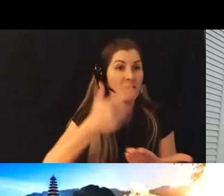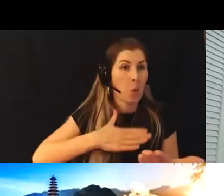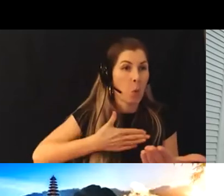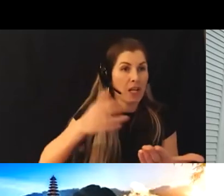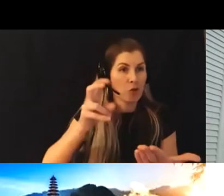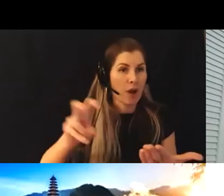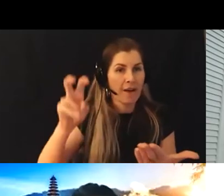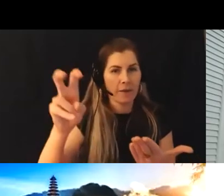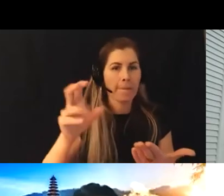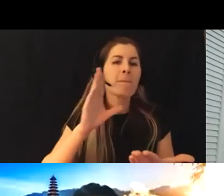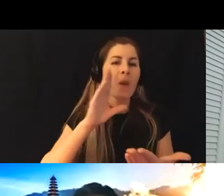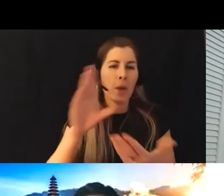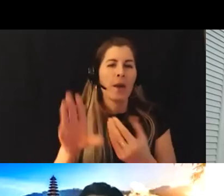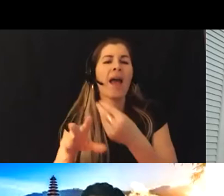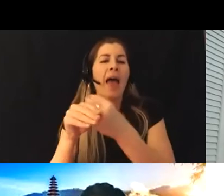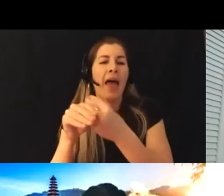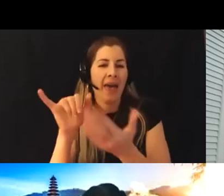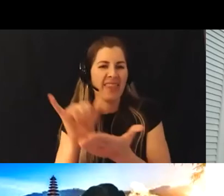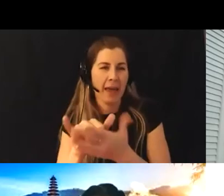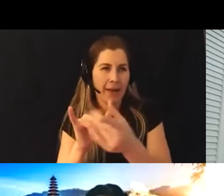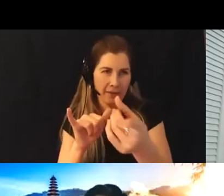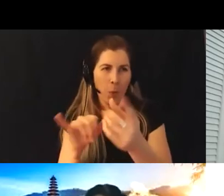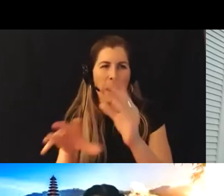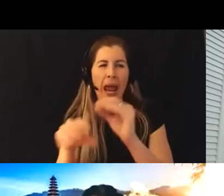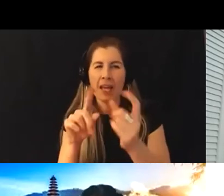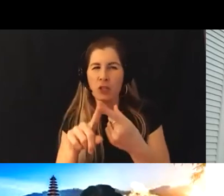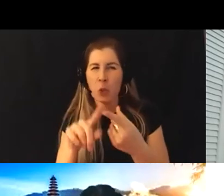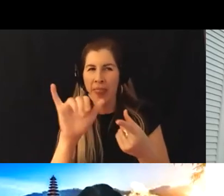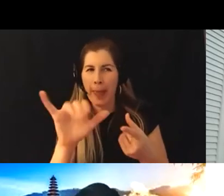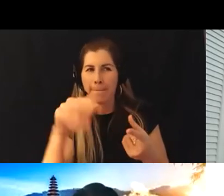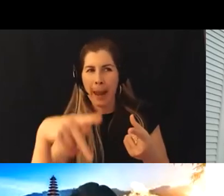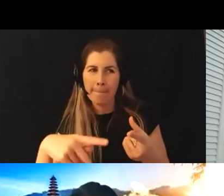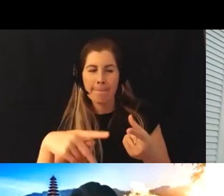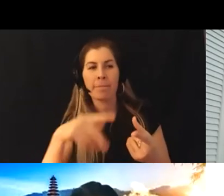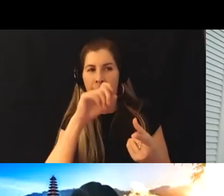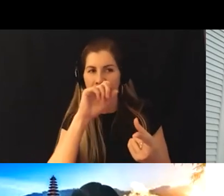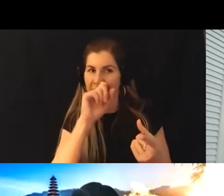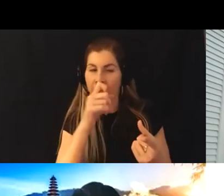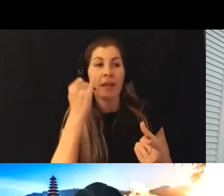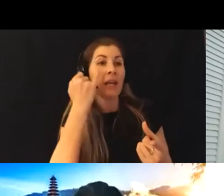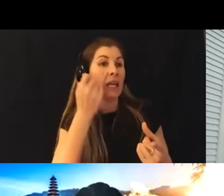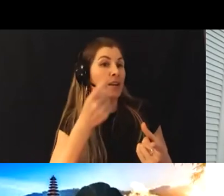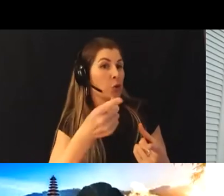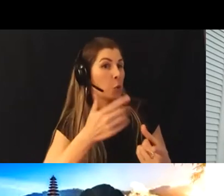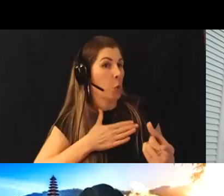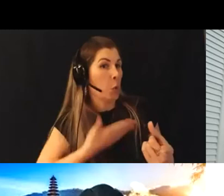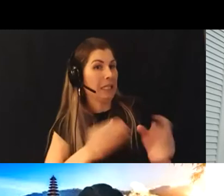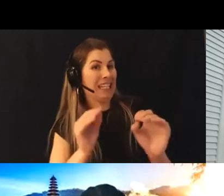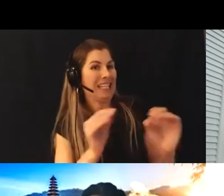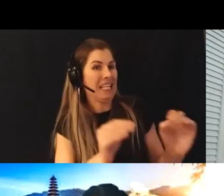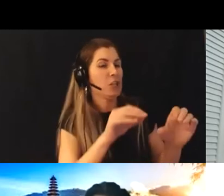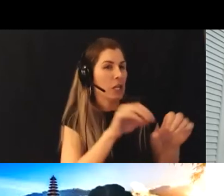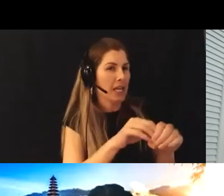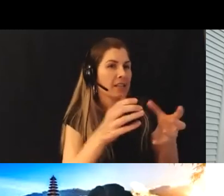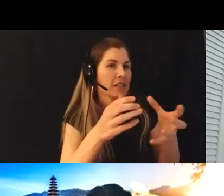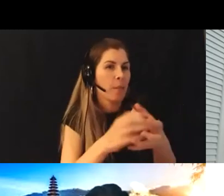a couple components to that that will say, will you be willing to teach in a small, stable cohort? Because that has been a thing, if you're